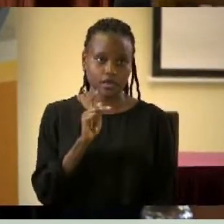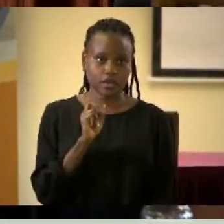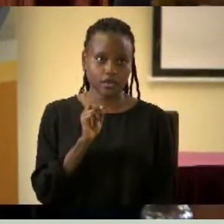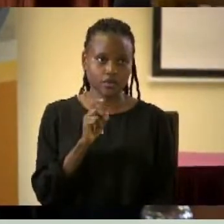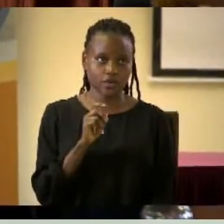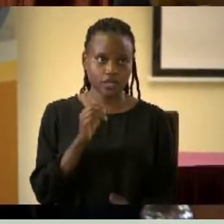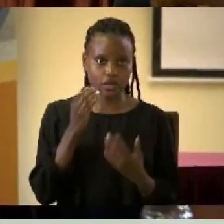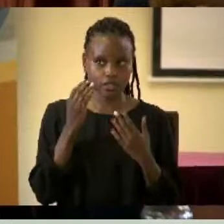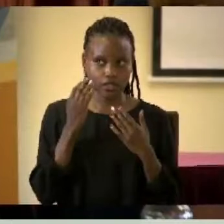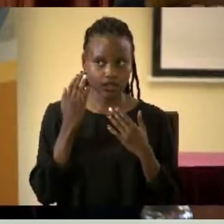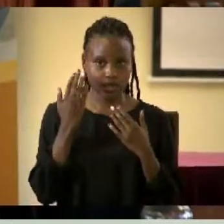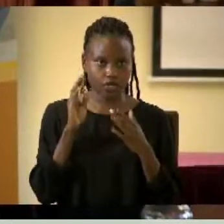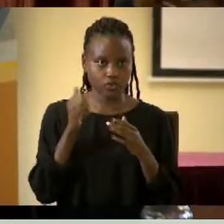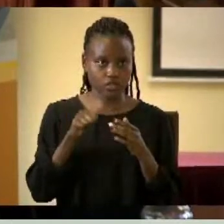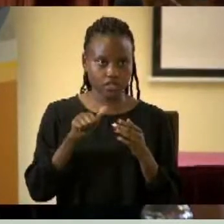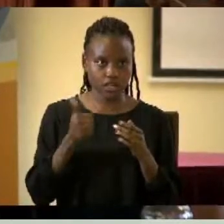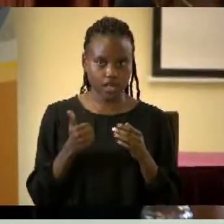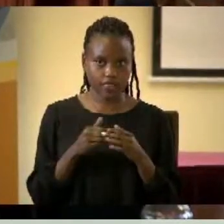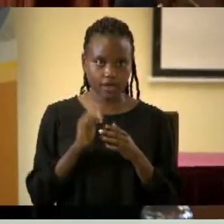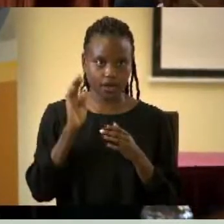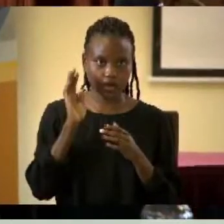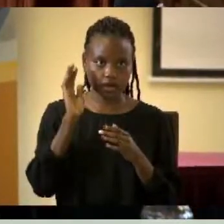I don't see any other. Okay.